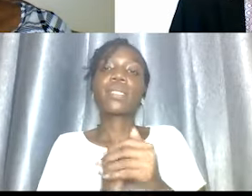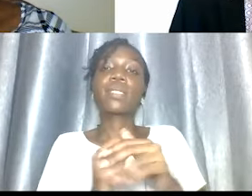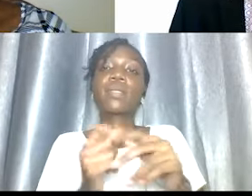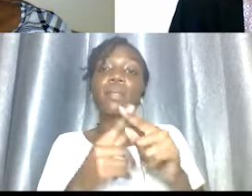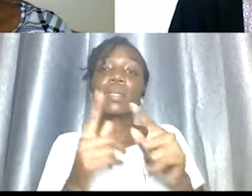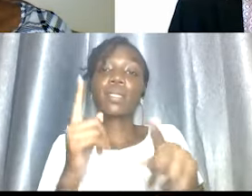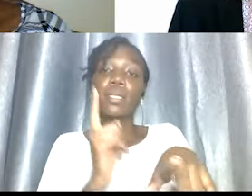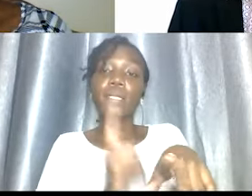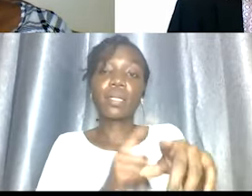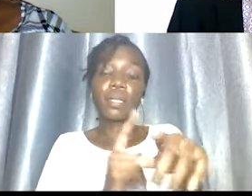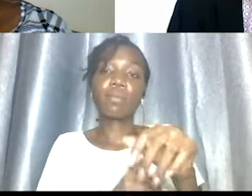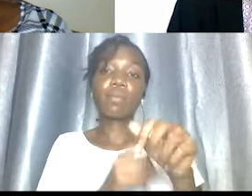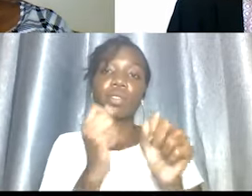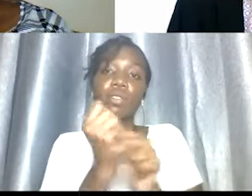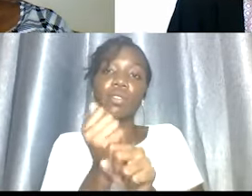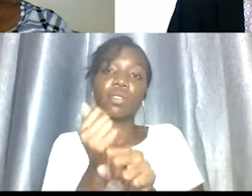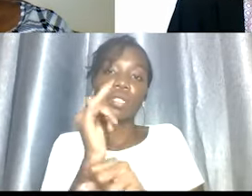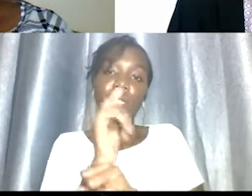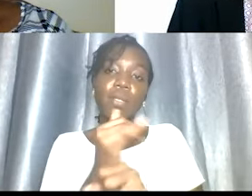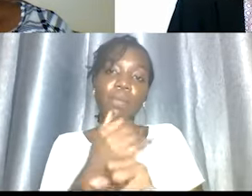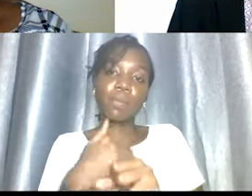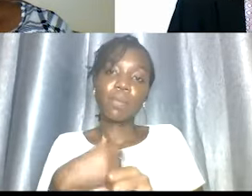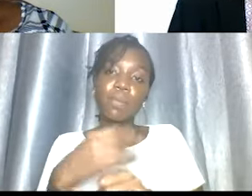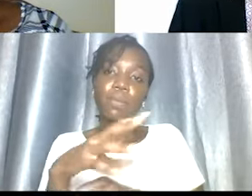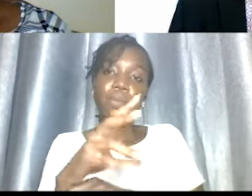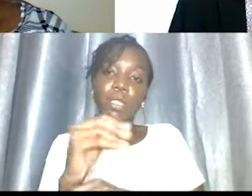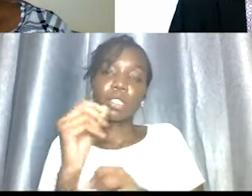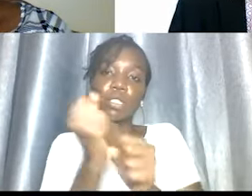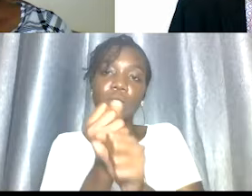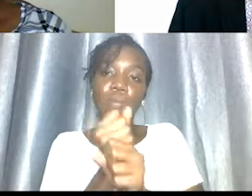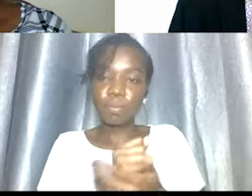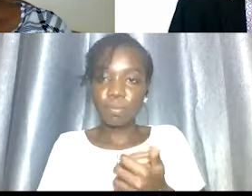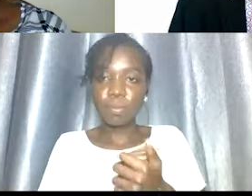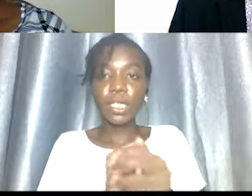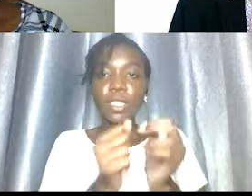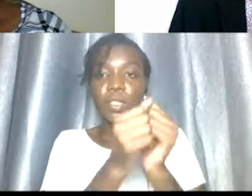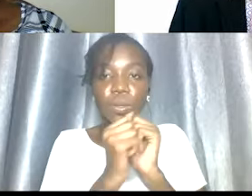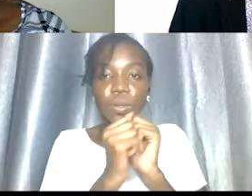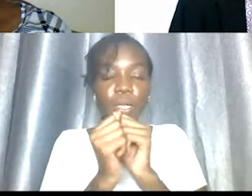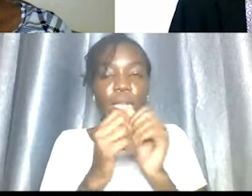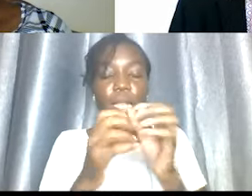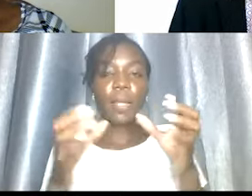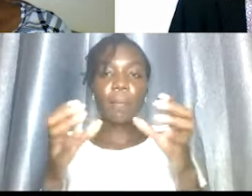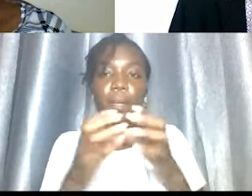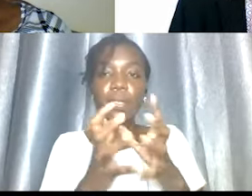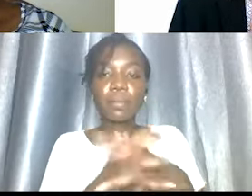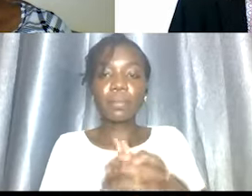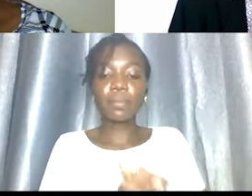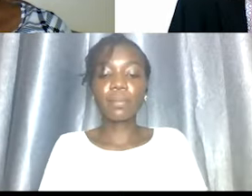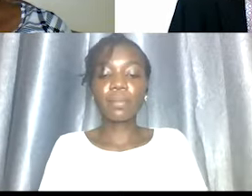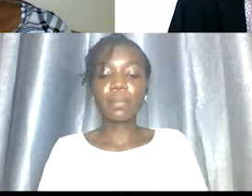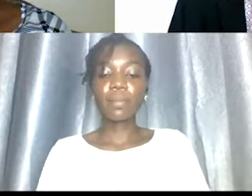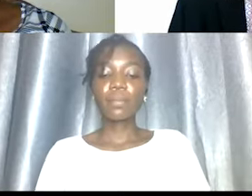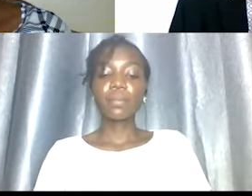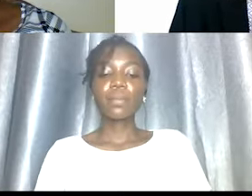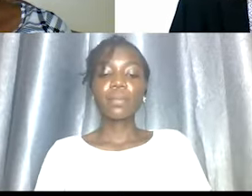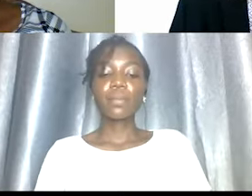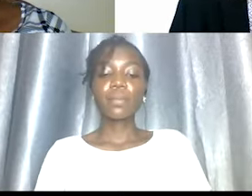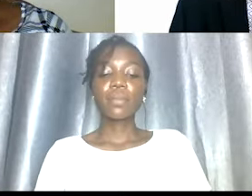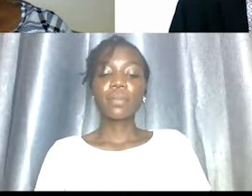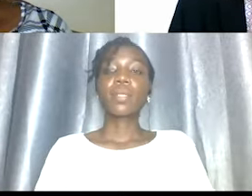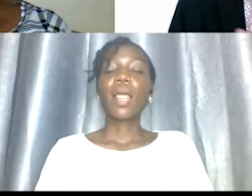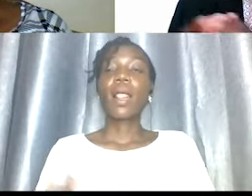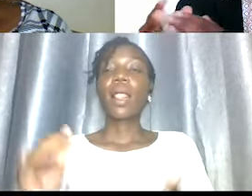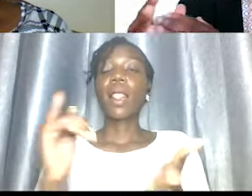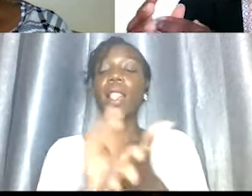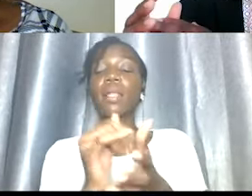a job with a company that was supposed to have been